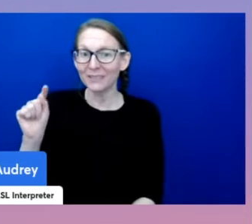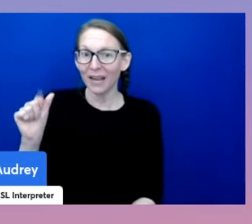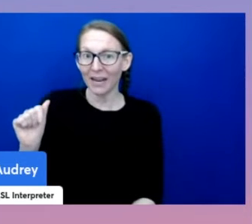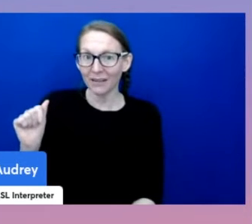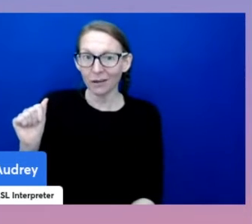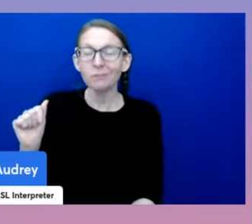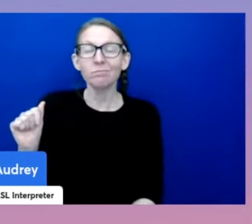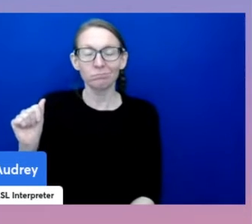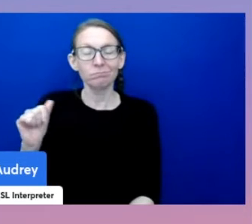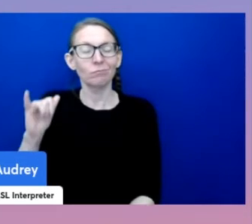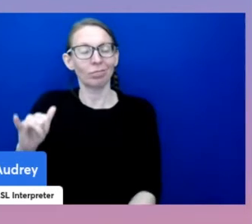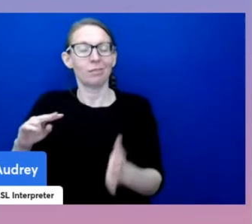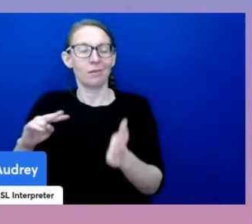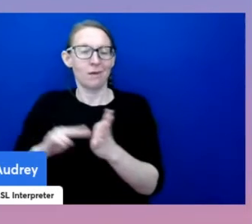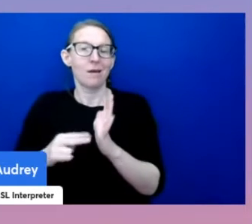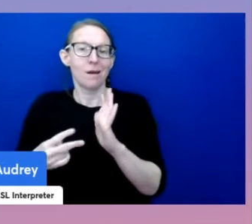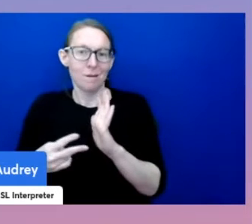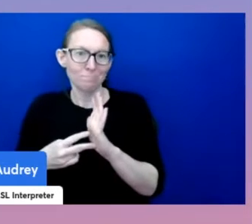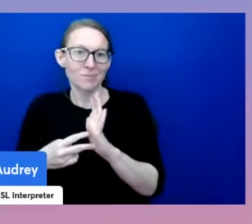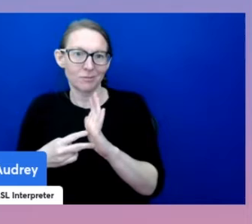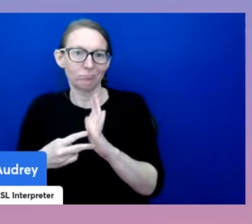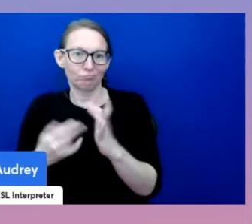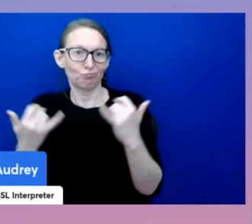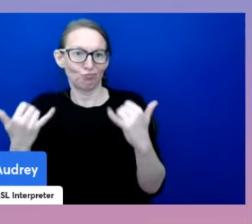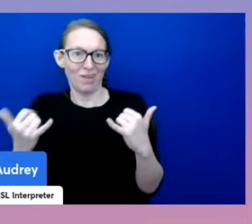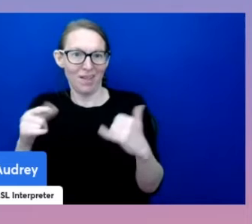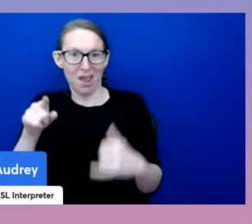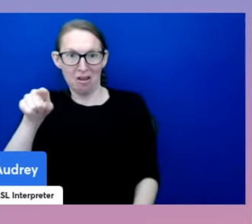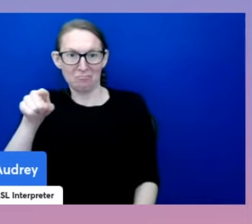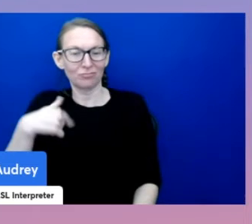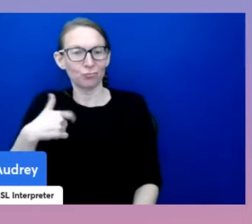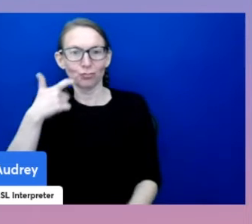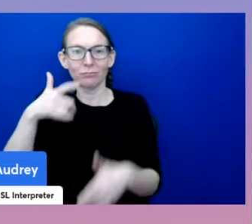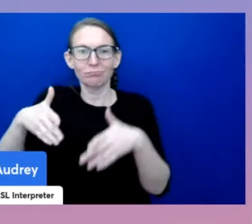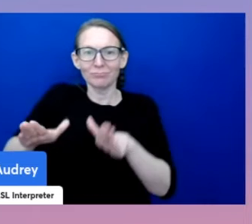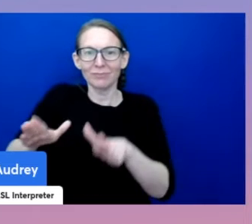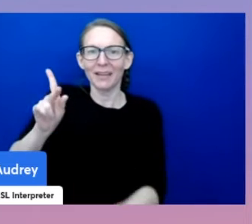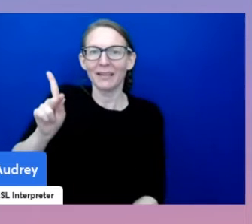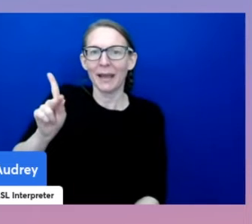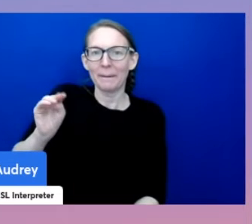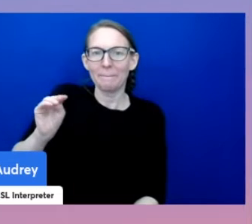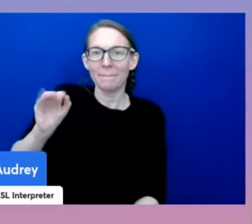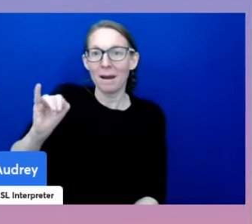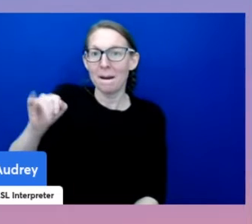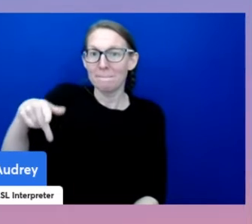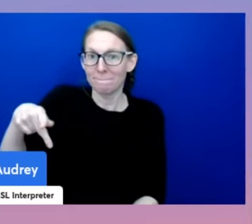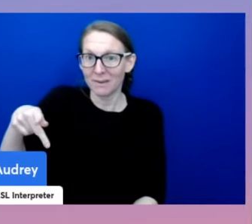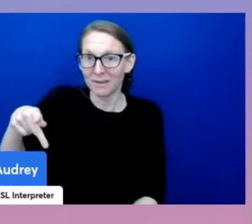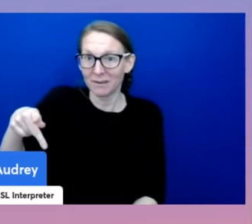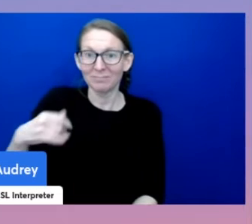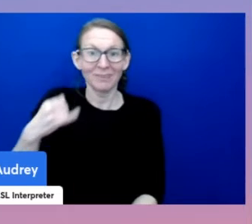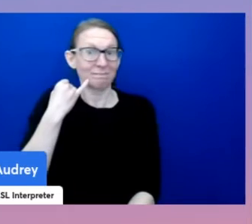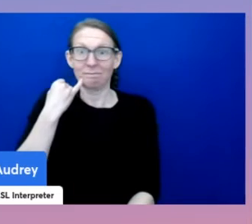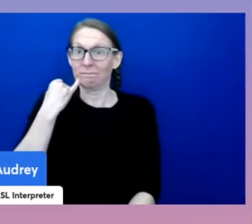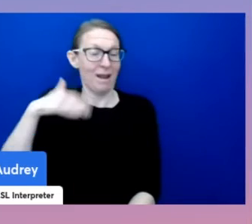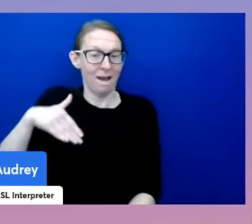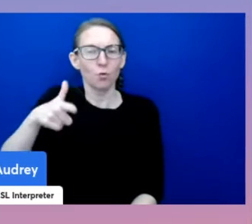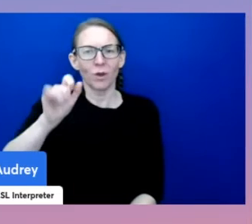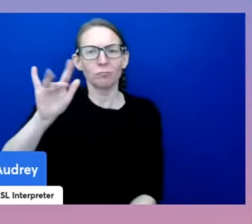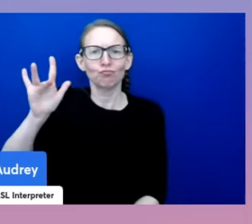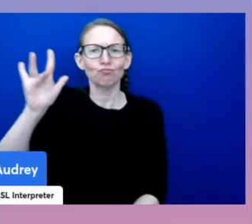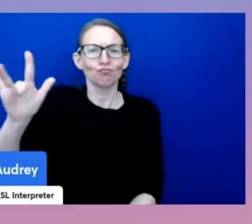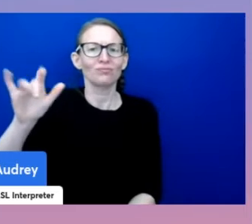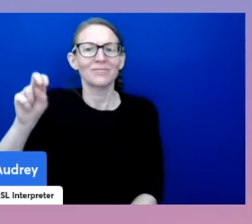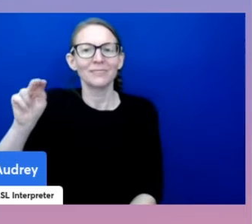we can, right now I just enable KMIP already. If not available, you can click enable new